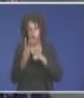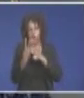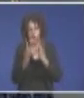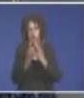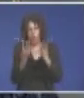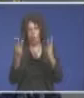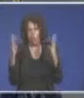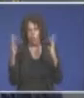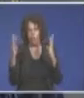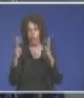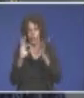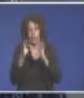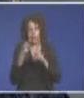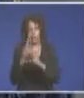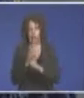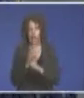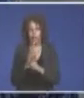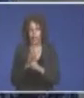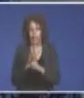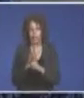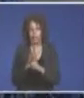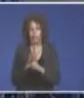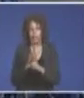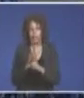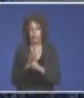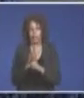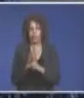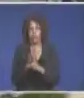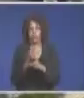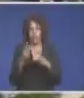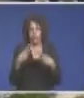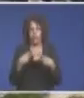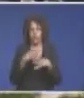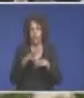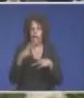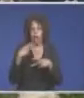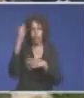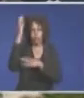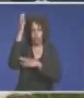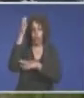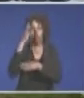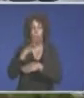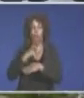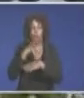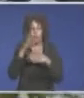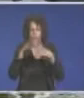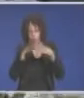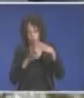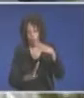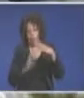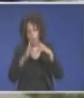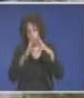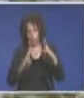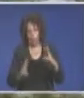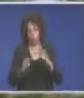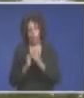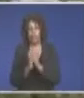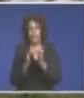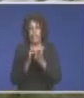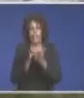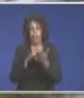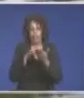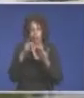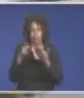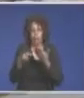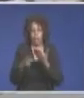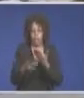that's flashed properly. Because we would have concerns about water penetrating through the roof. That project is one which